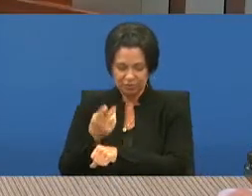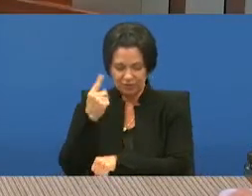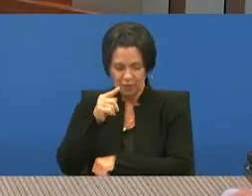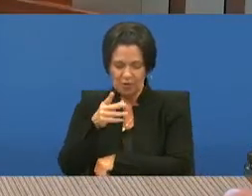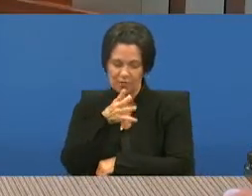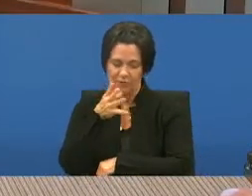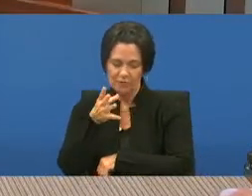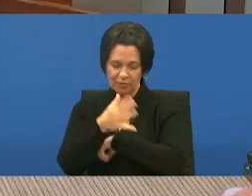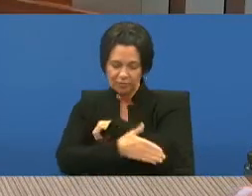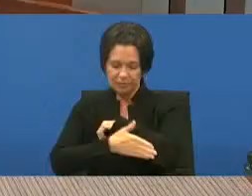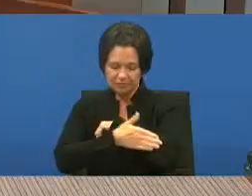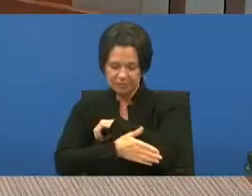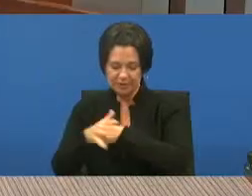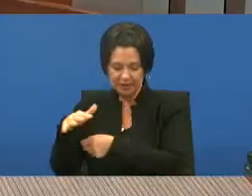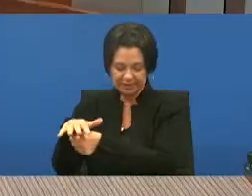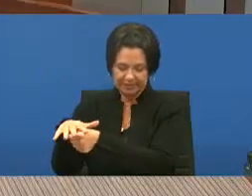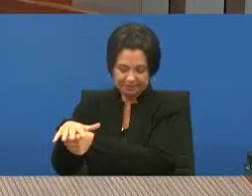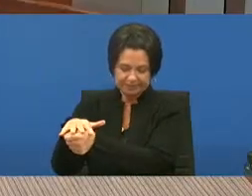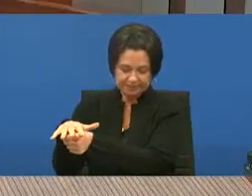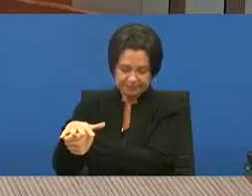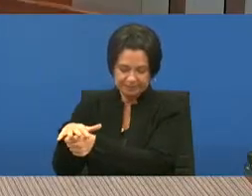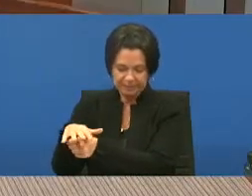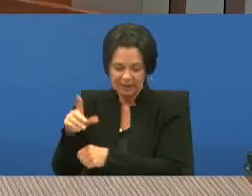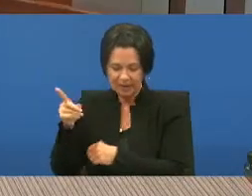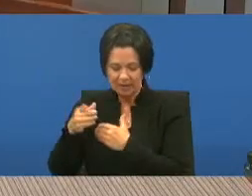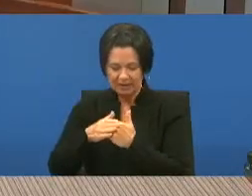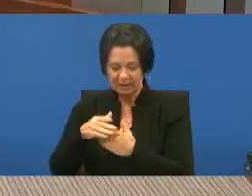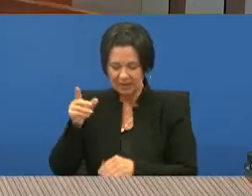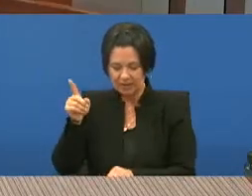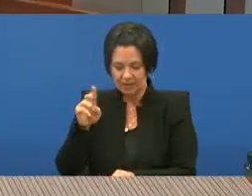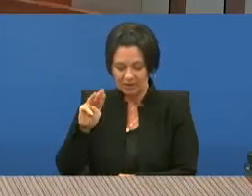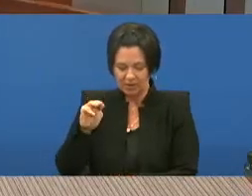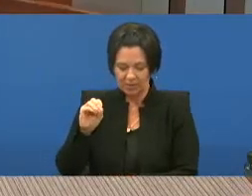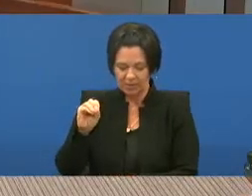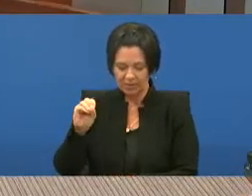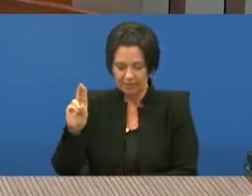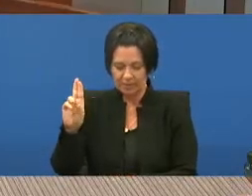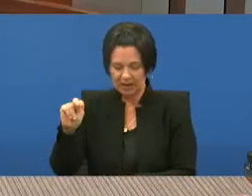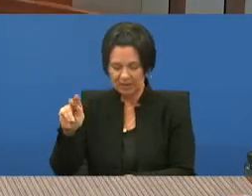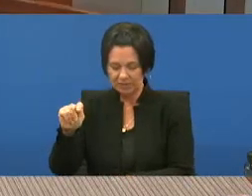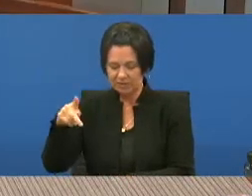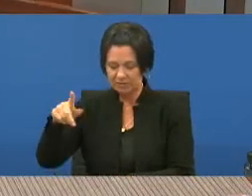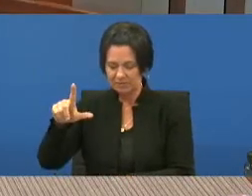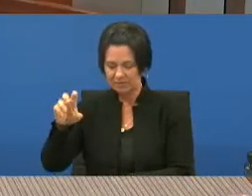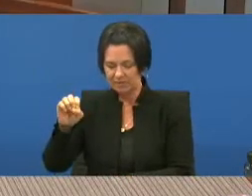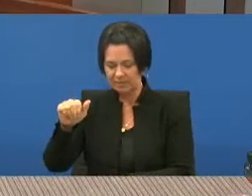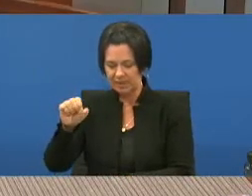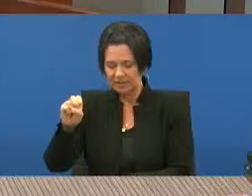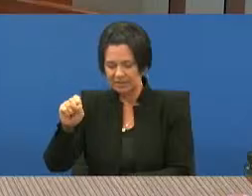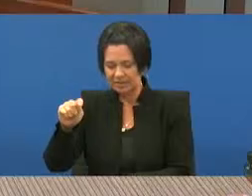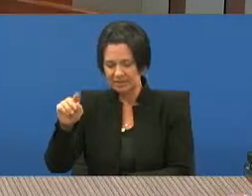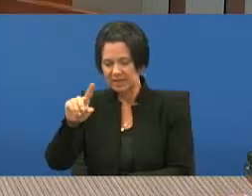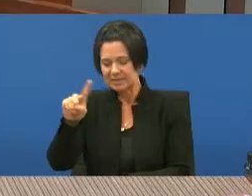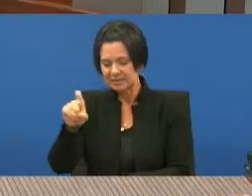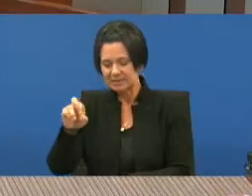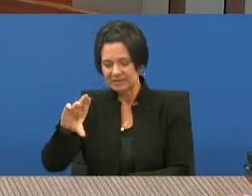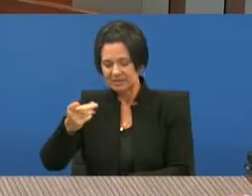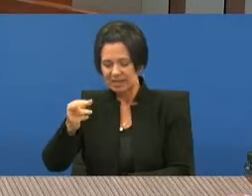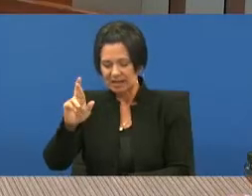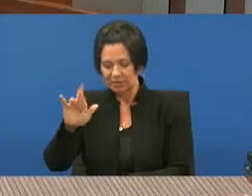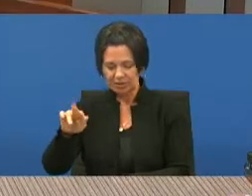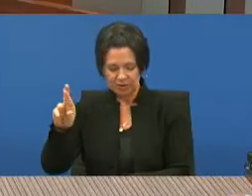east side of Samuels Road, south of Mount Pleasant. Zachary Road, Council District 1, Knoll. Commission action, motion to approve, carried